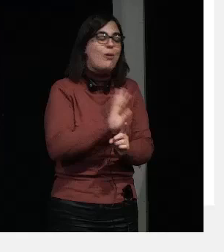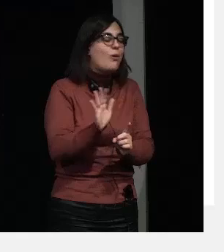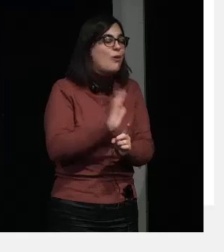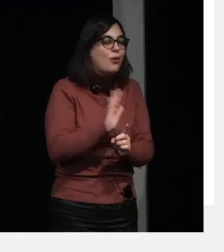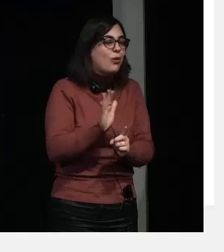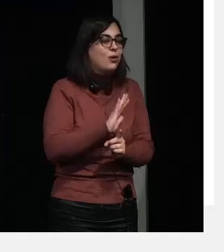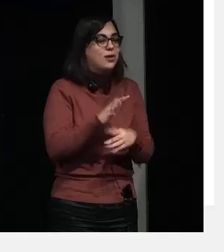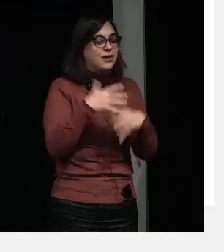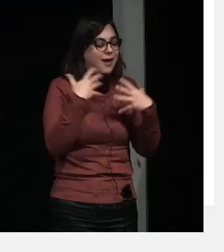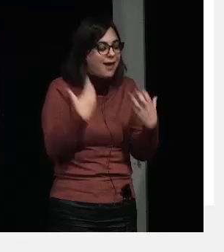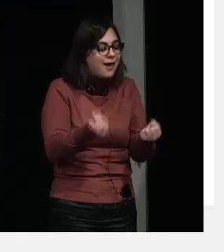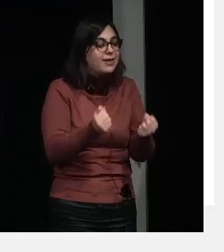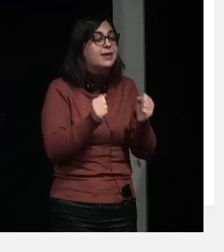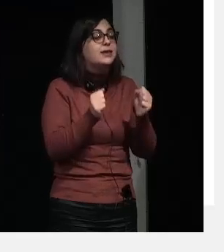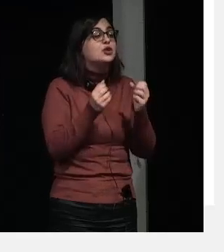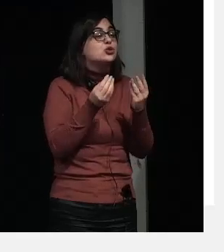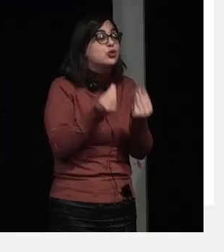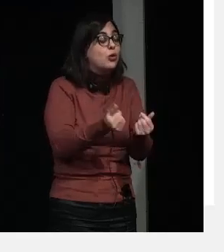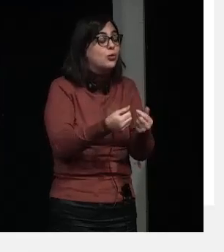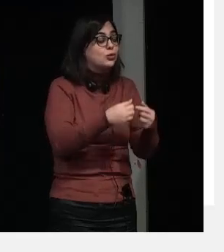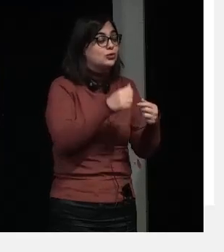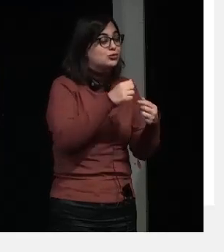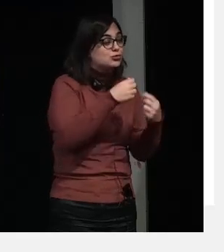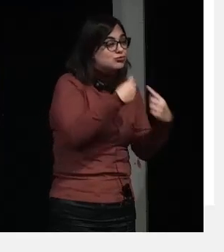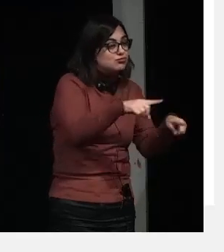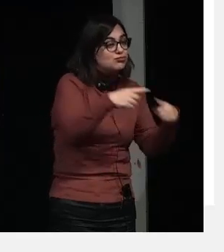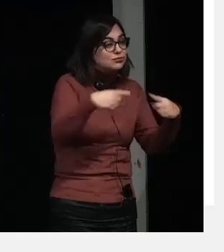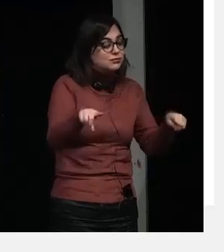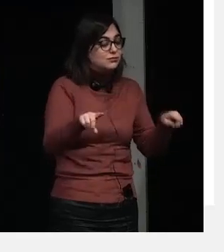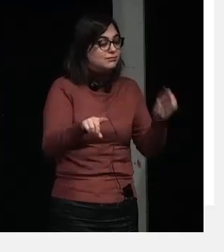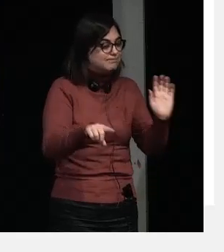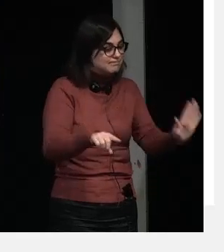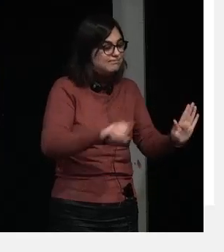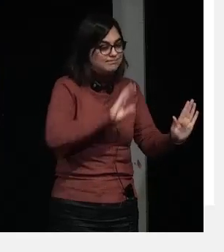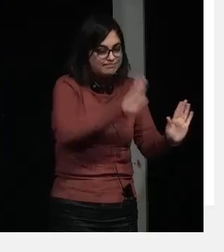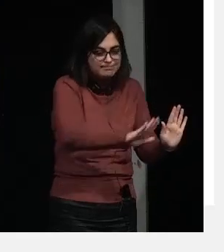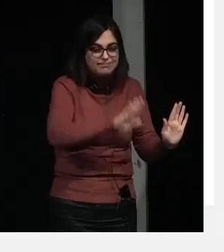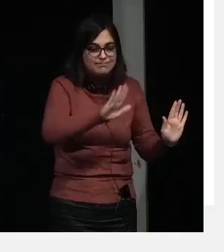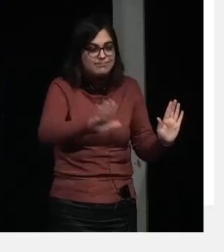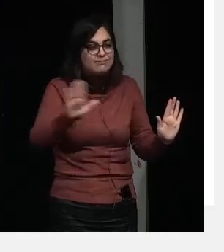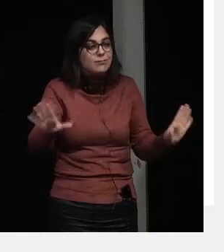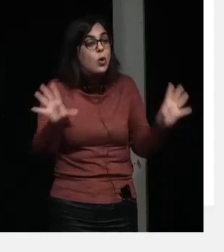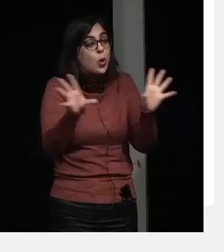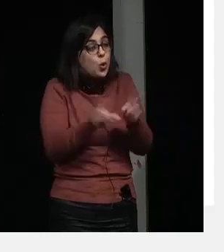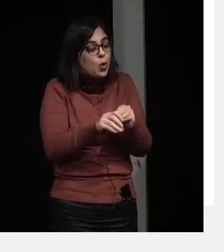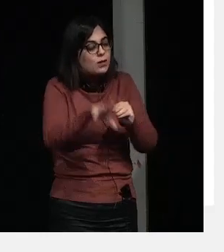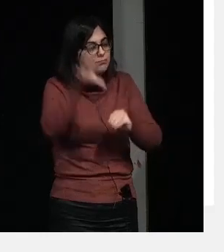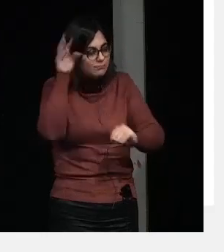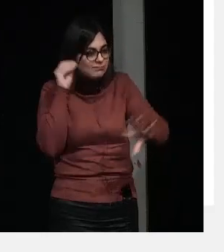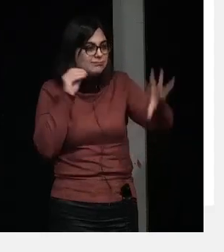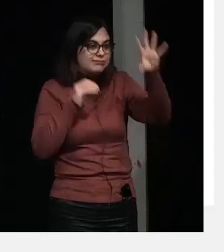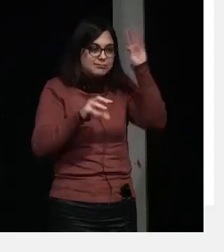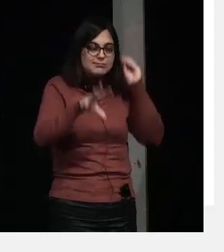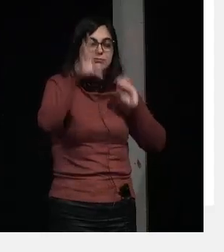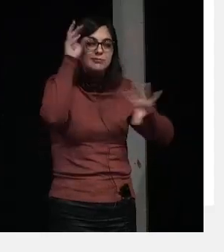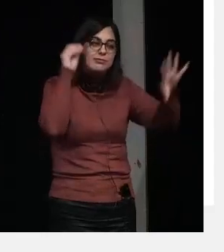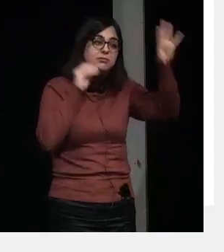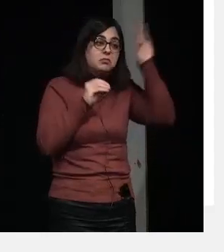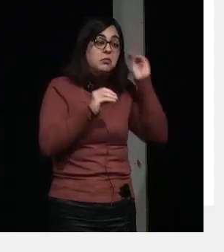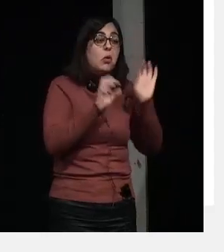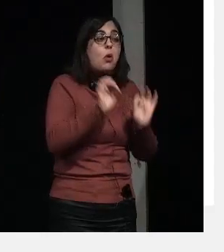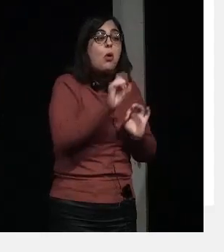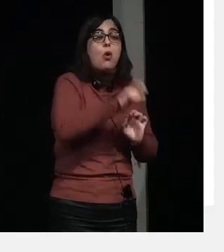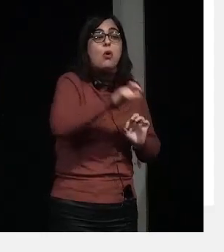different ways of learning. And one person's way of learning and taking information in is